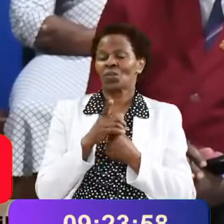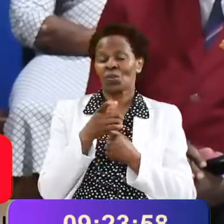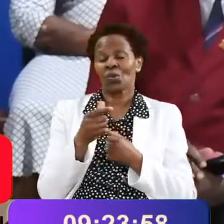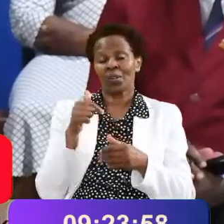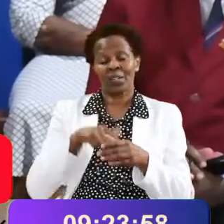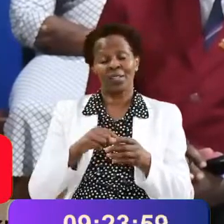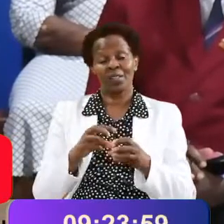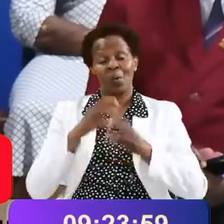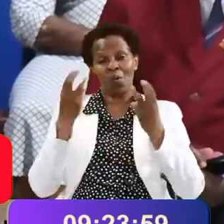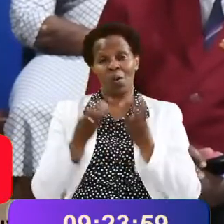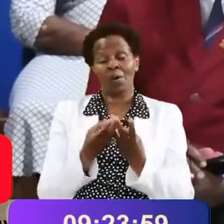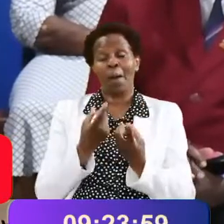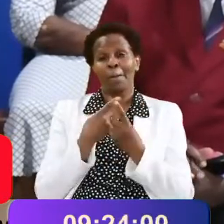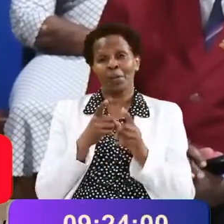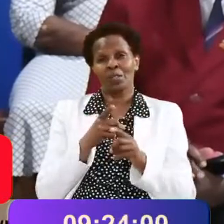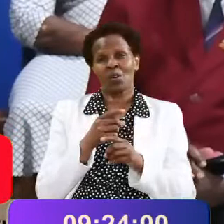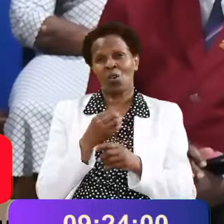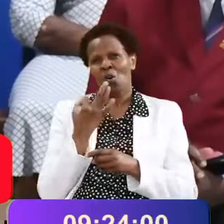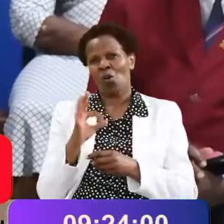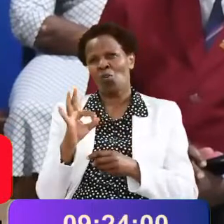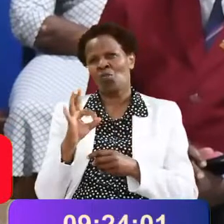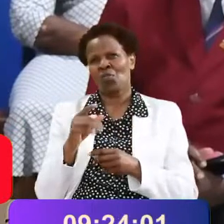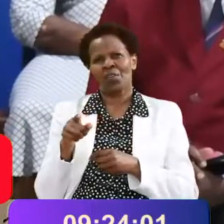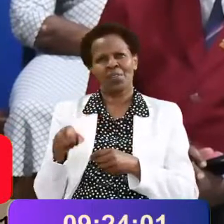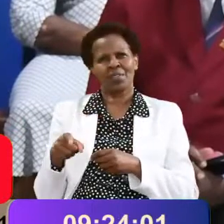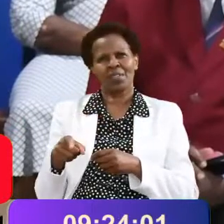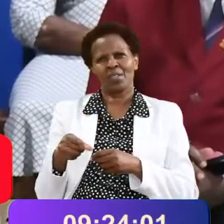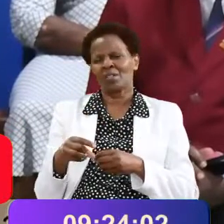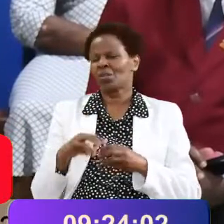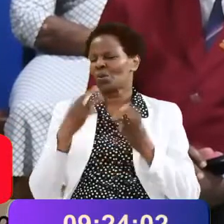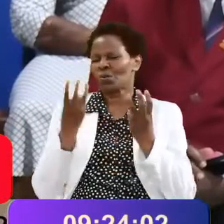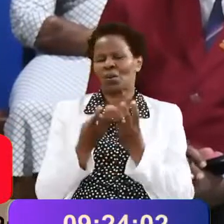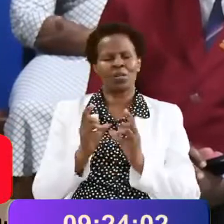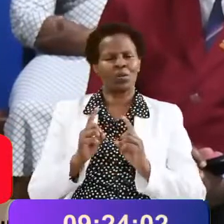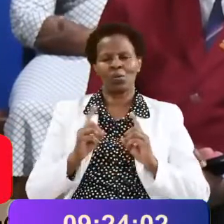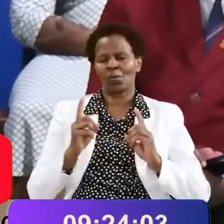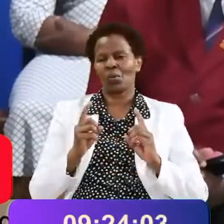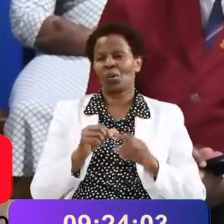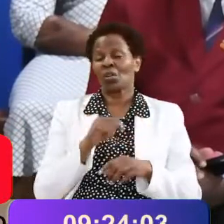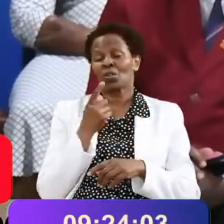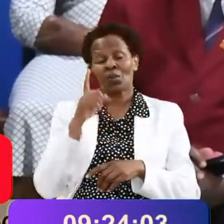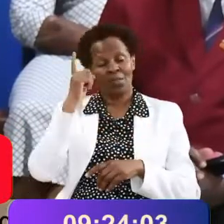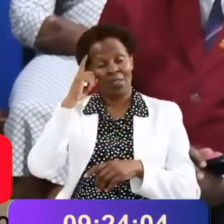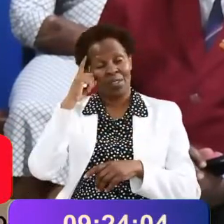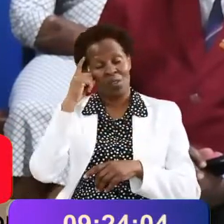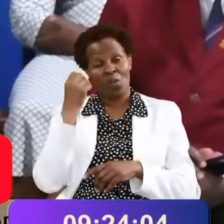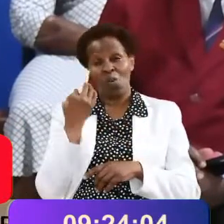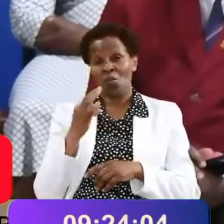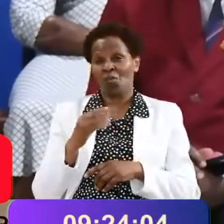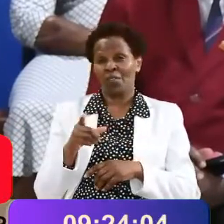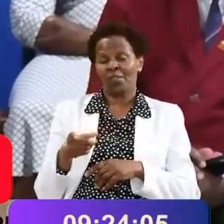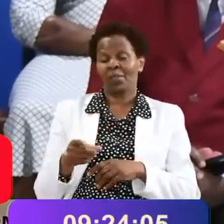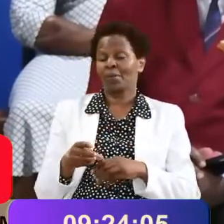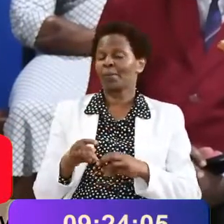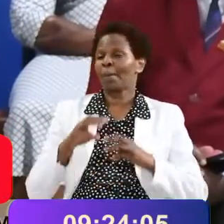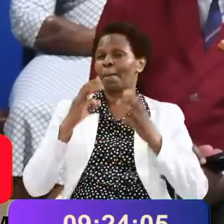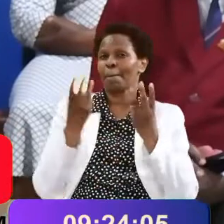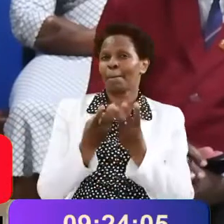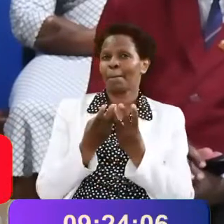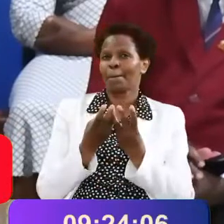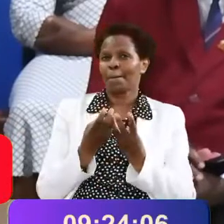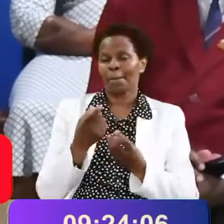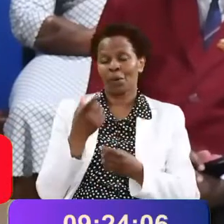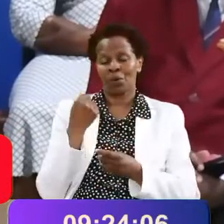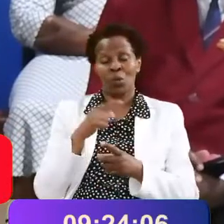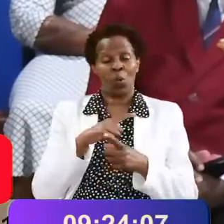but we are not of the world. We cannot think like the world who do their things, because when we are godly,